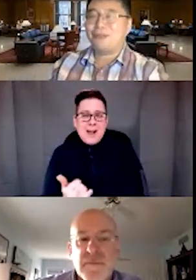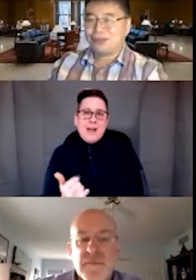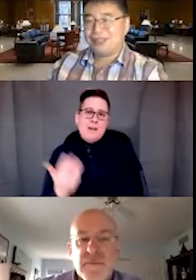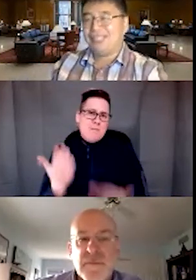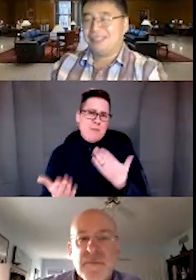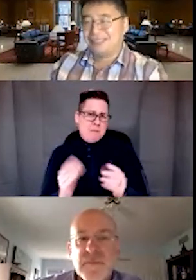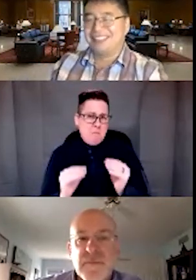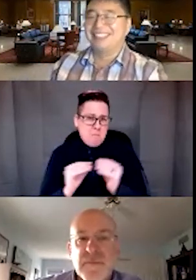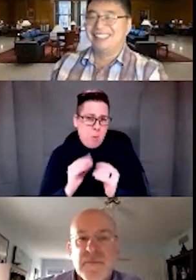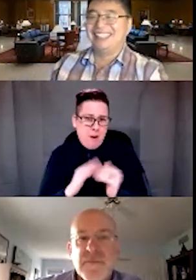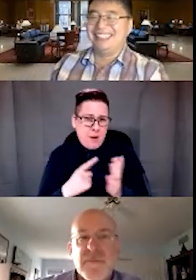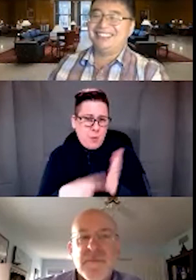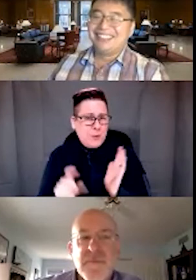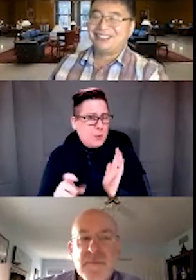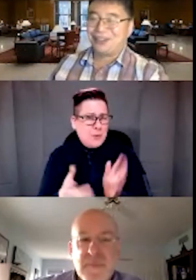more than what you need